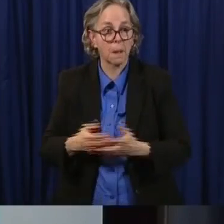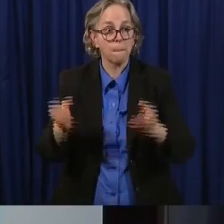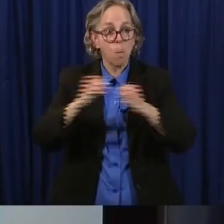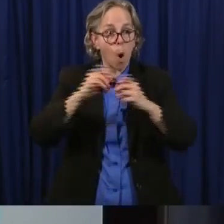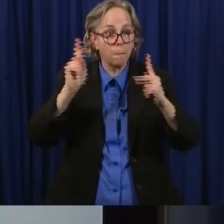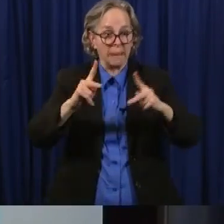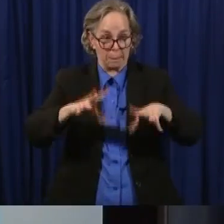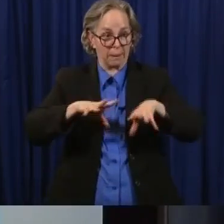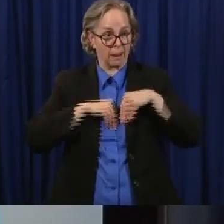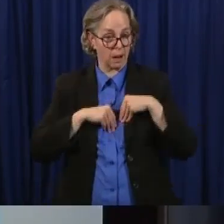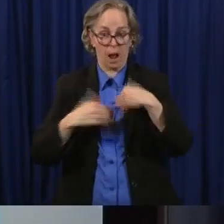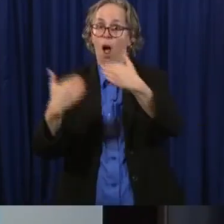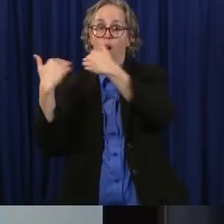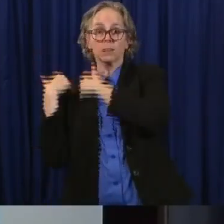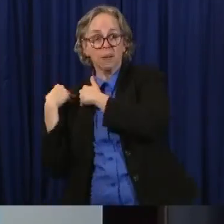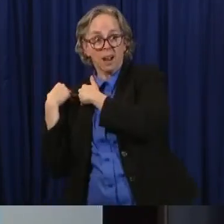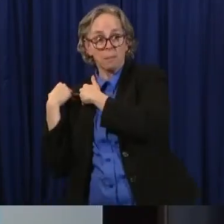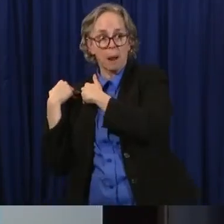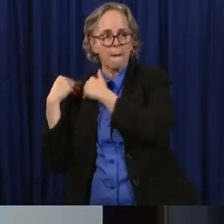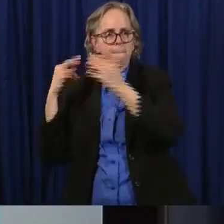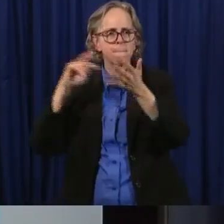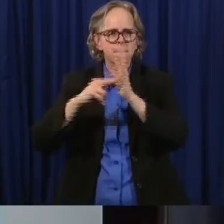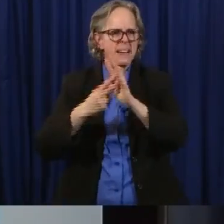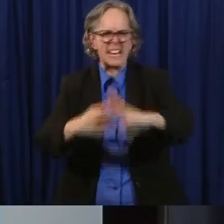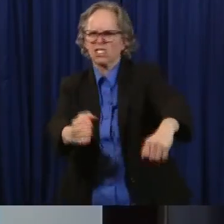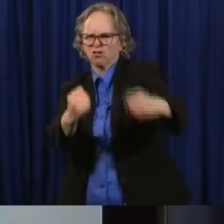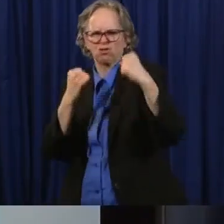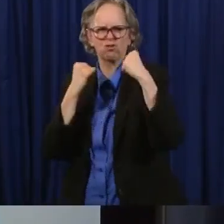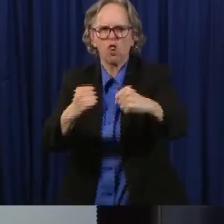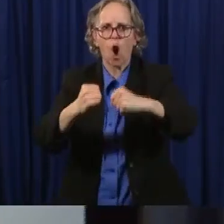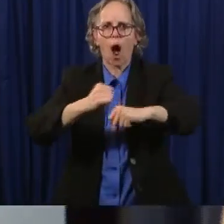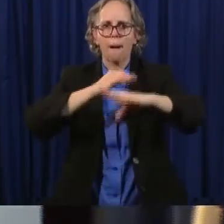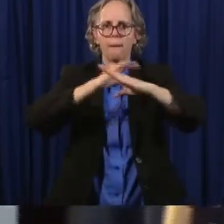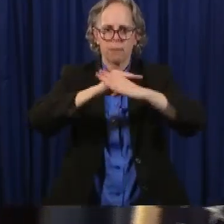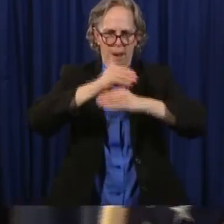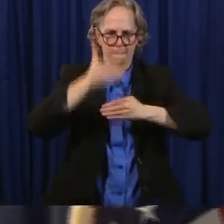the agency to be able to protect themselves however they can.